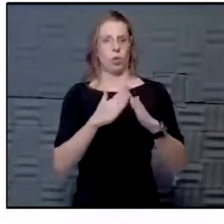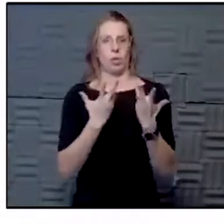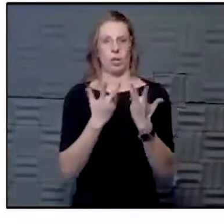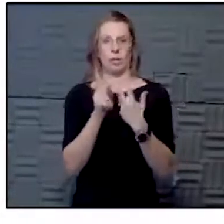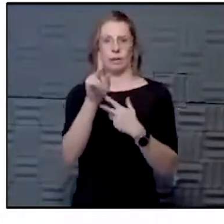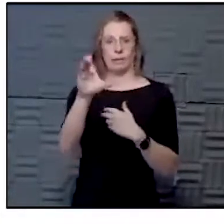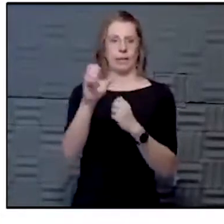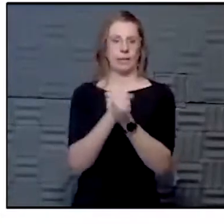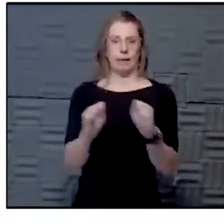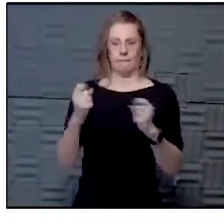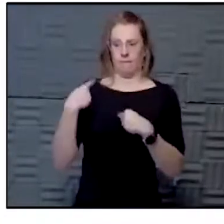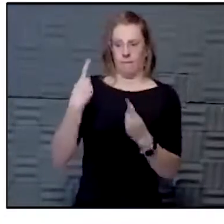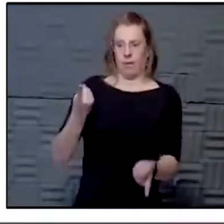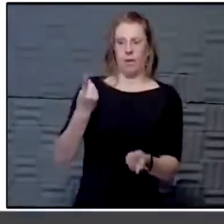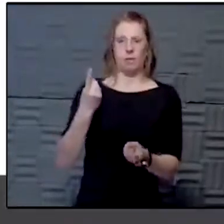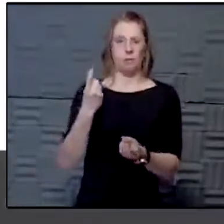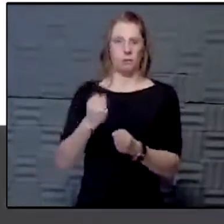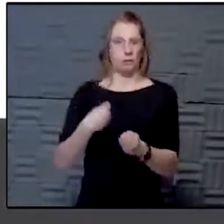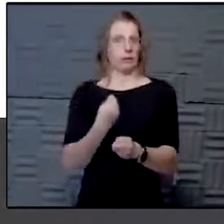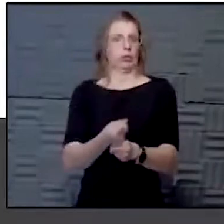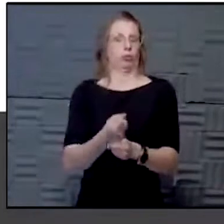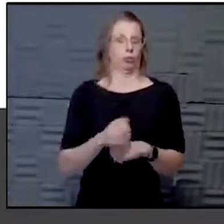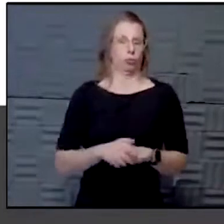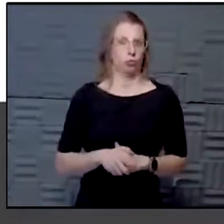last year plus. And so